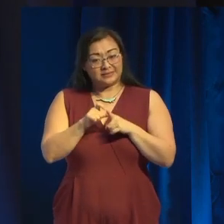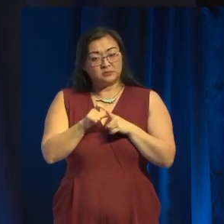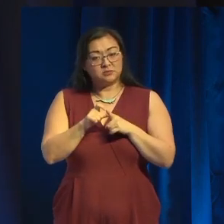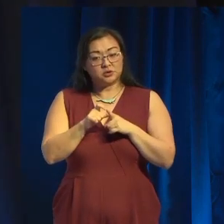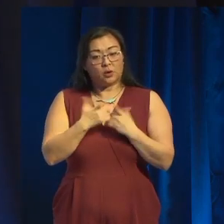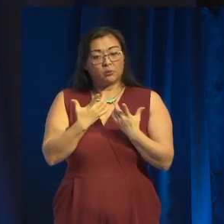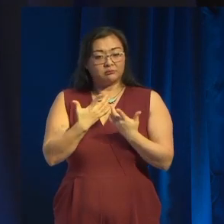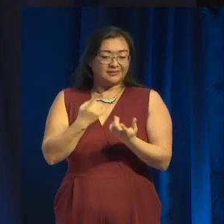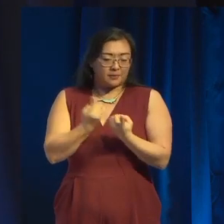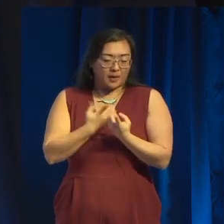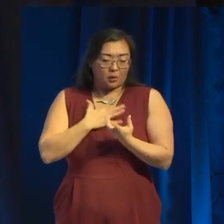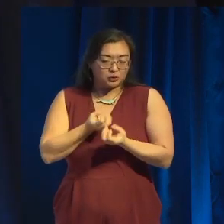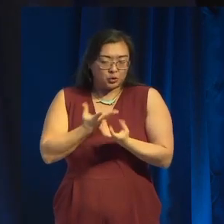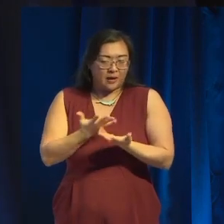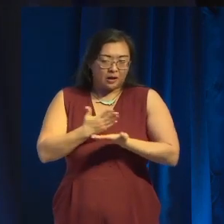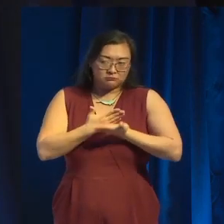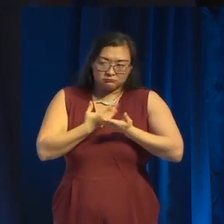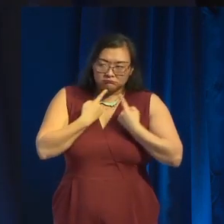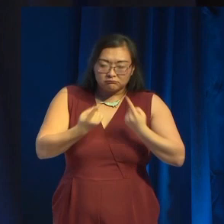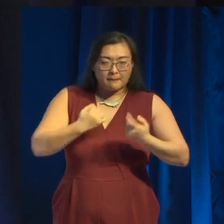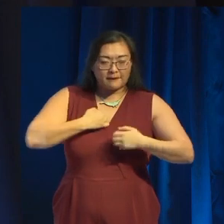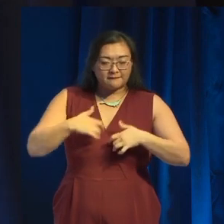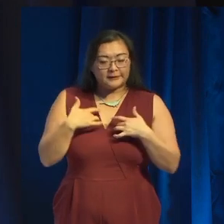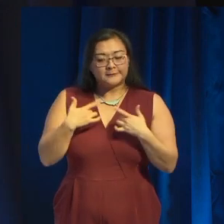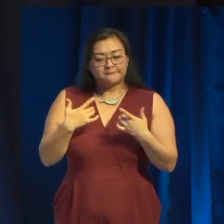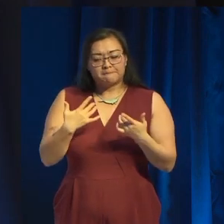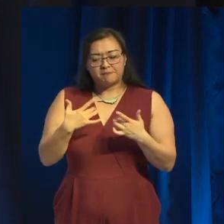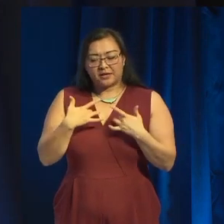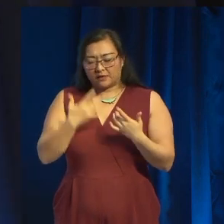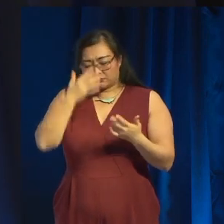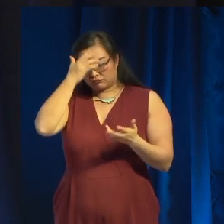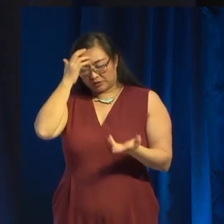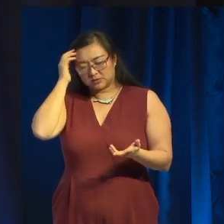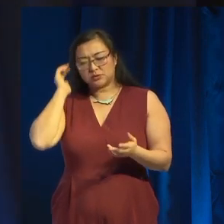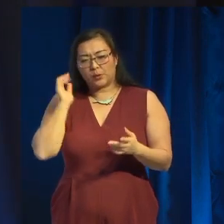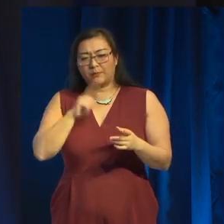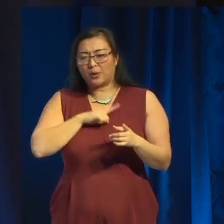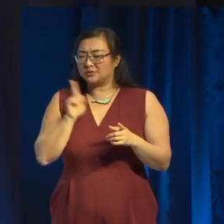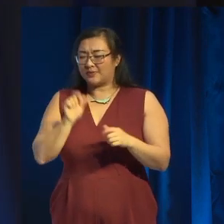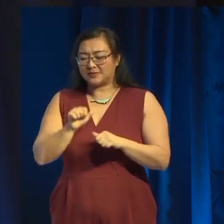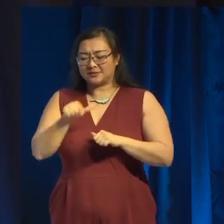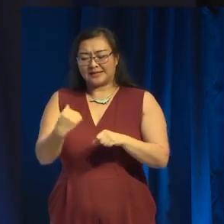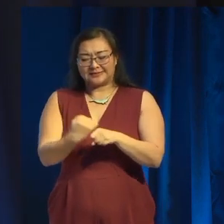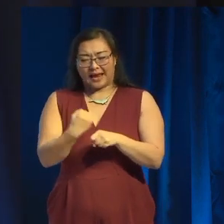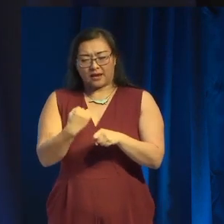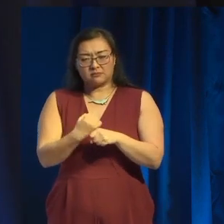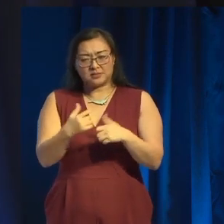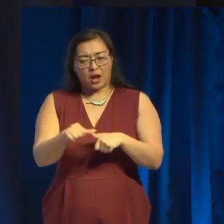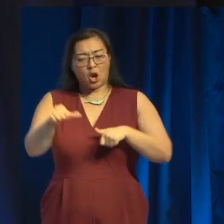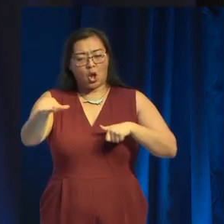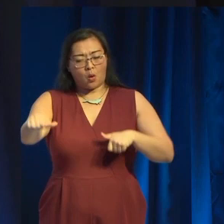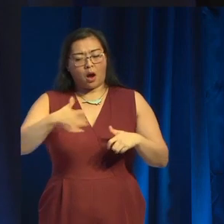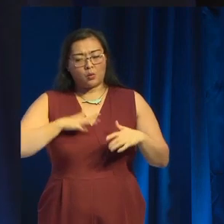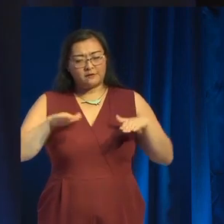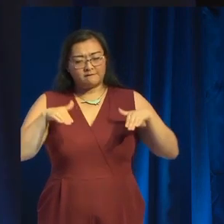about and to share my feelings. And I thought, okay, since it's a longer game, I'm gonna focus on the story structure. So I came up with story beats.